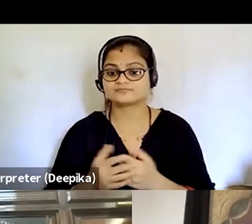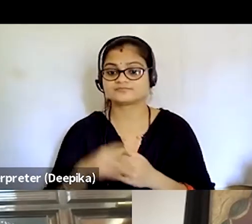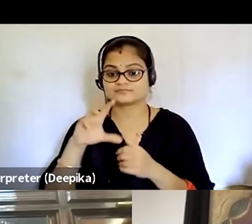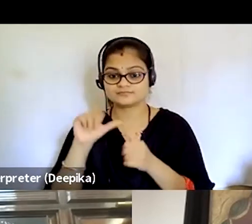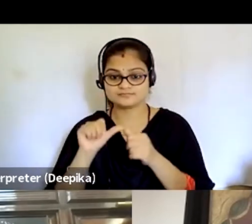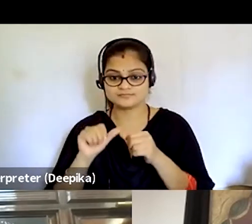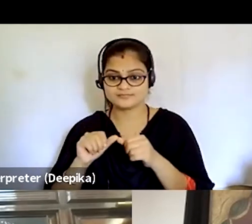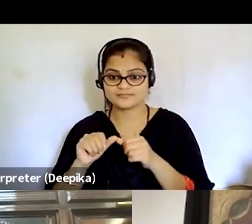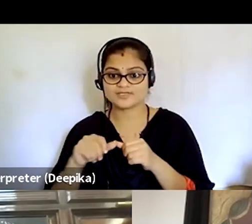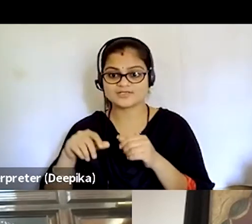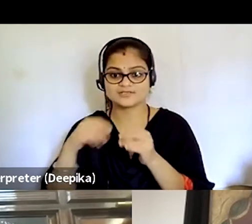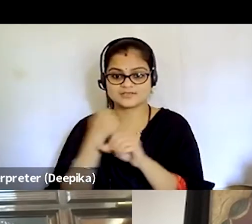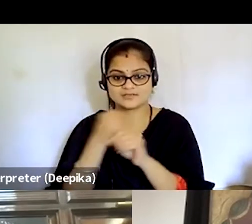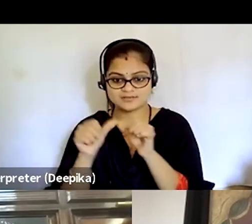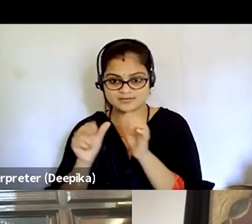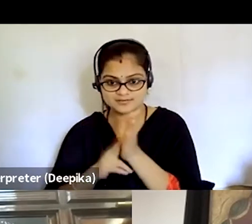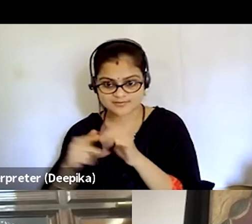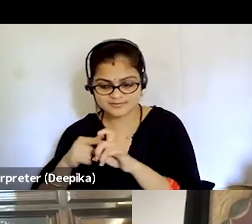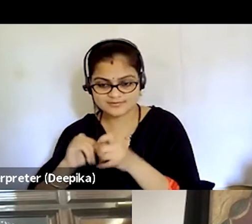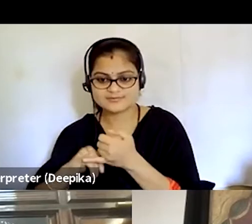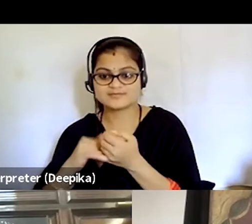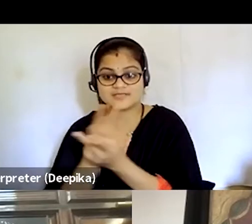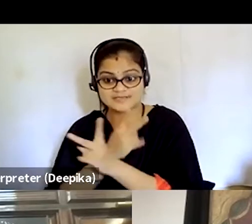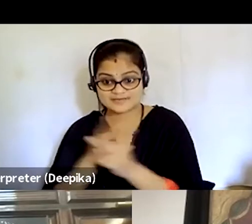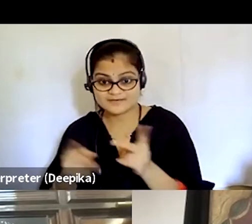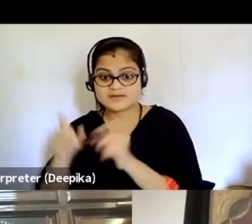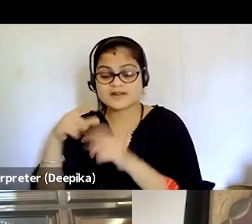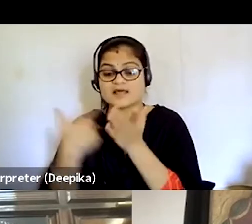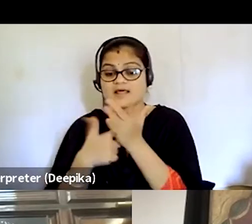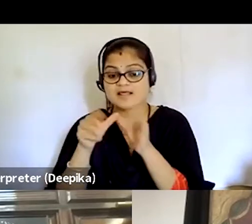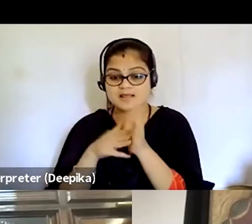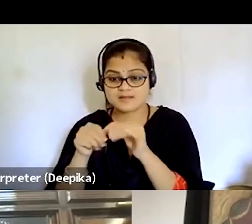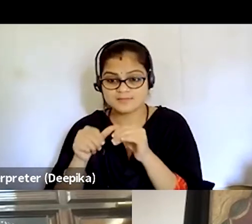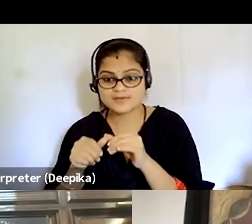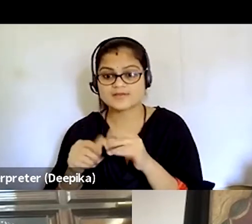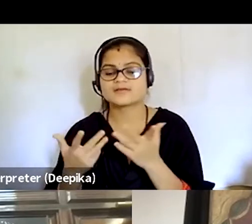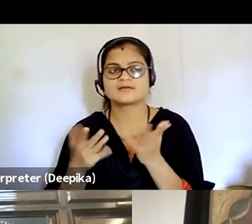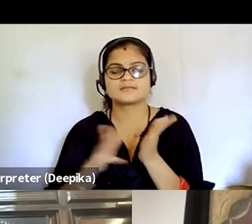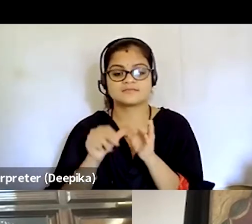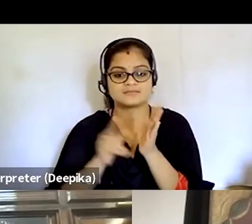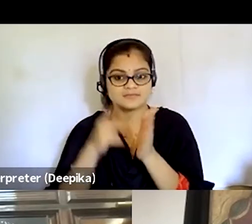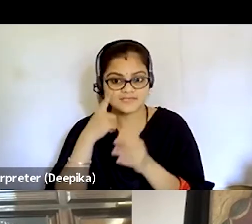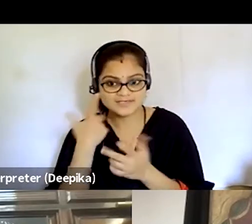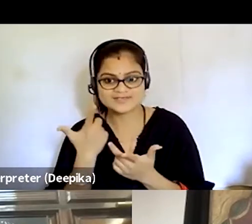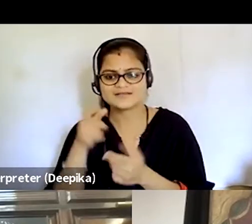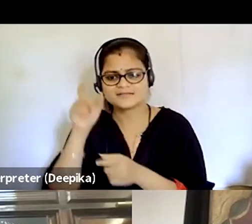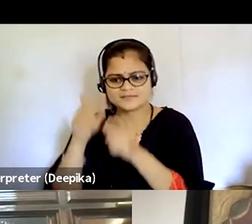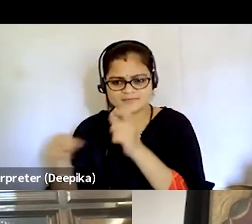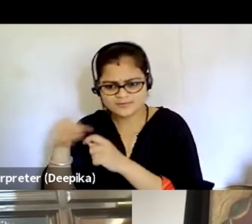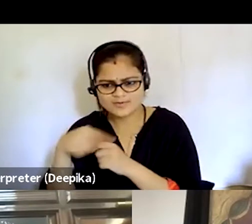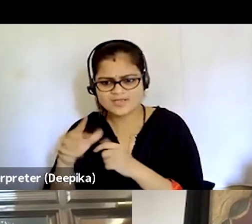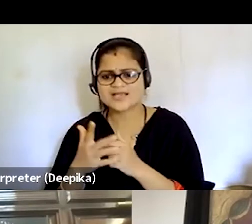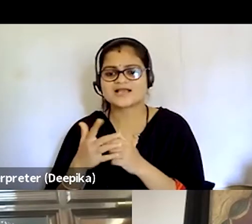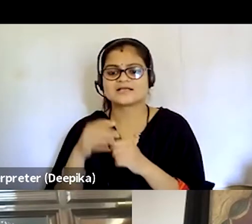Qureshi and Selva Ganesh and George Brooks. We've had Rama Mani. We've had Suma Sudhindra, Geeta Navale, our